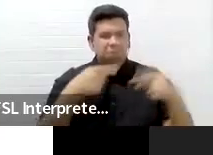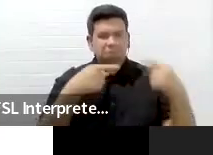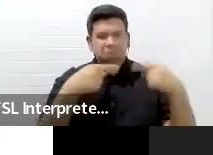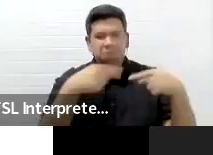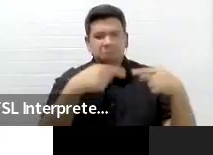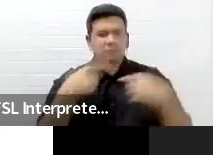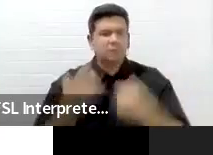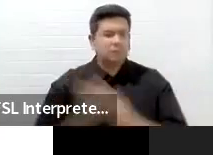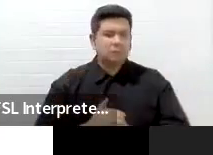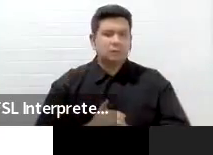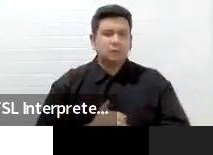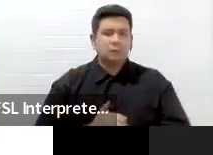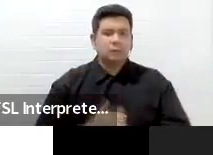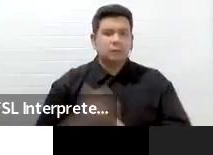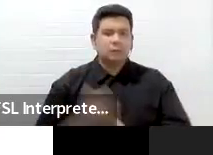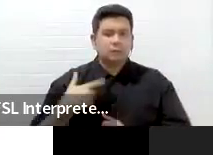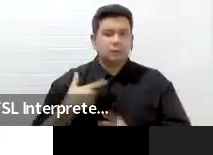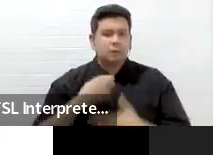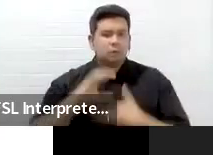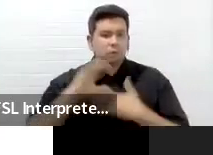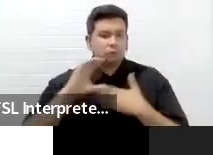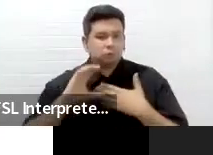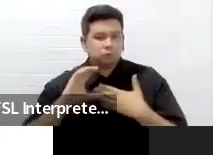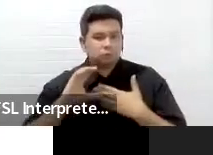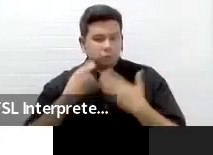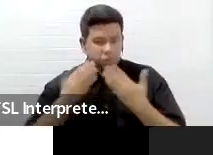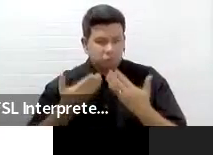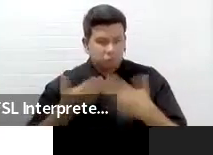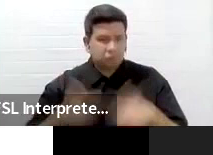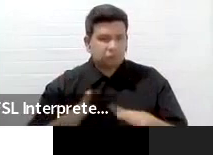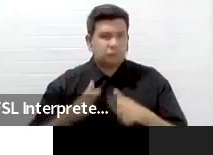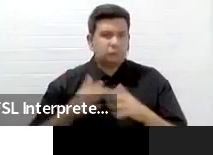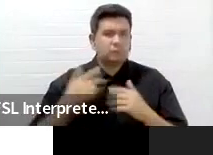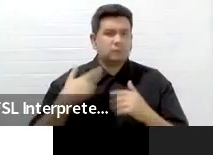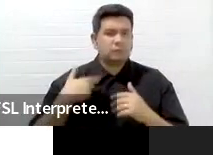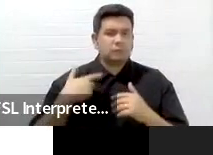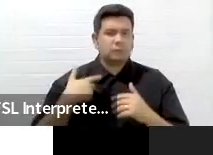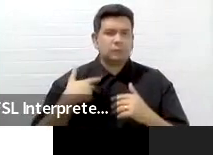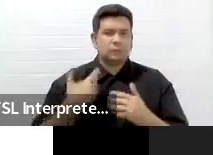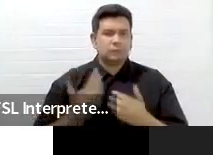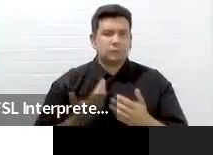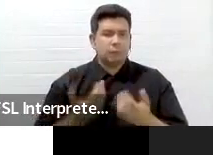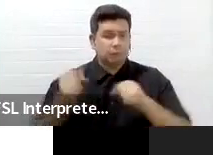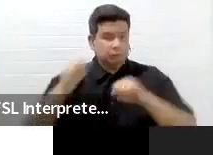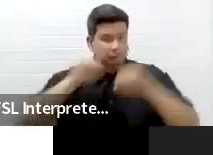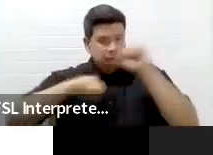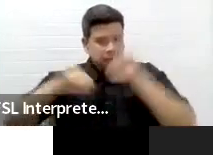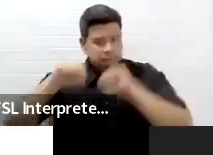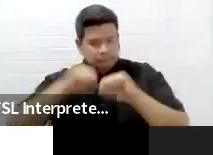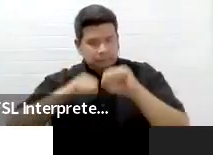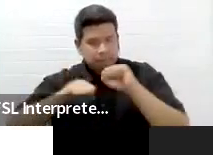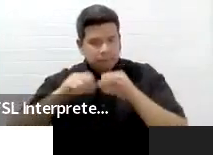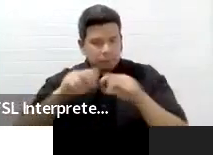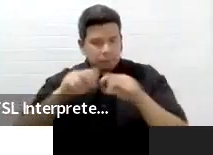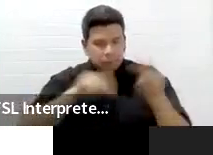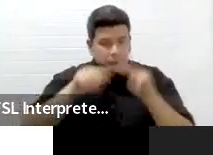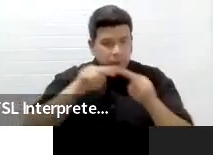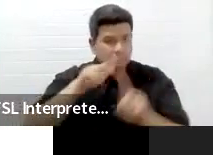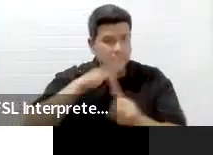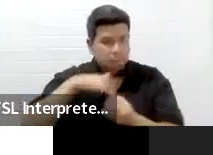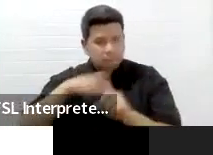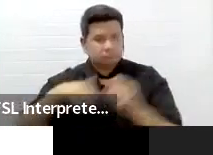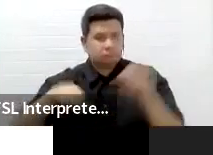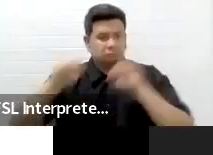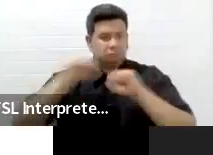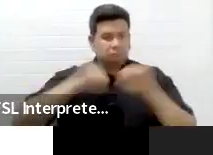Advisory and the conclusions made by the Bureau of Health, some were actually scientifically based, but some were,